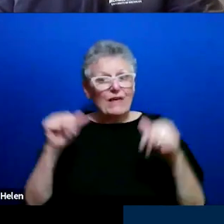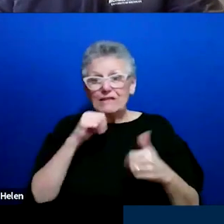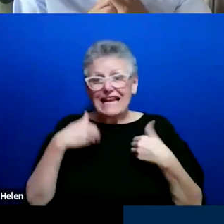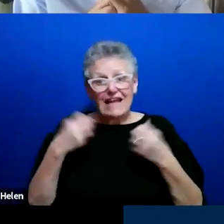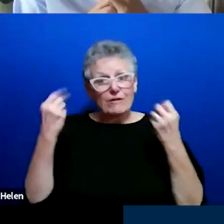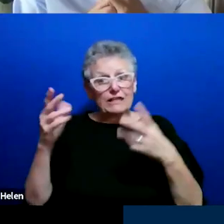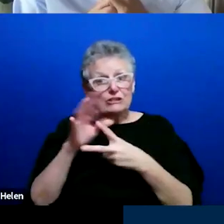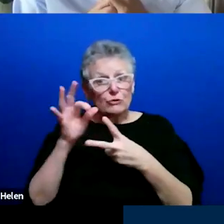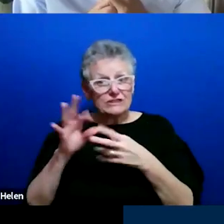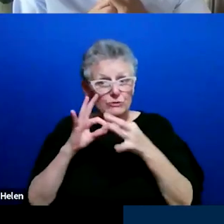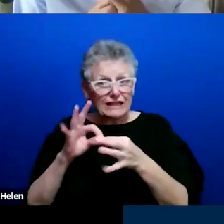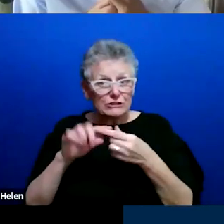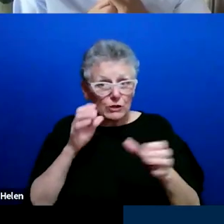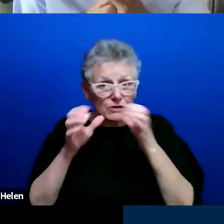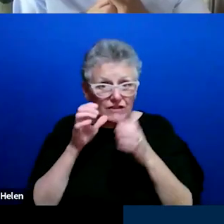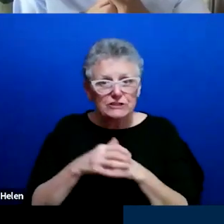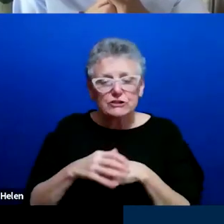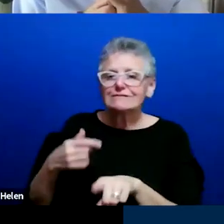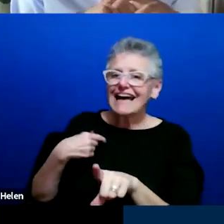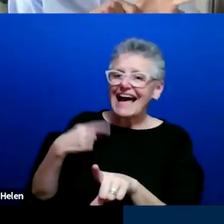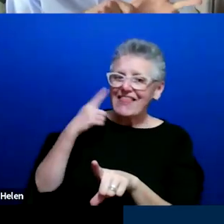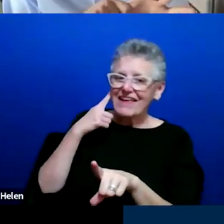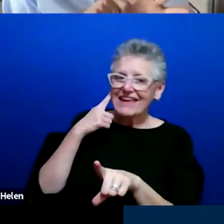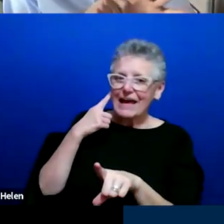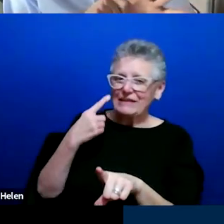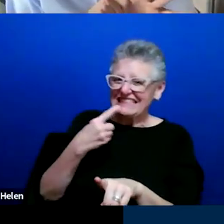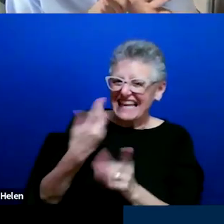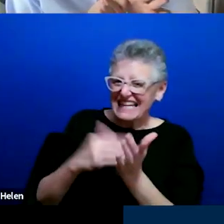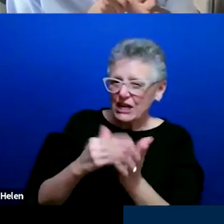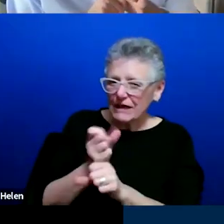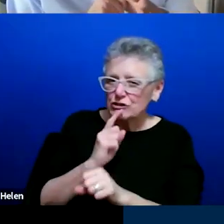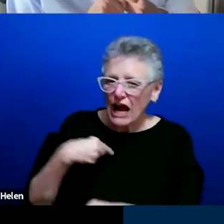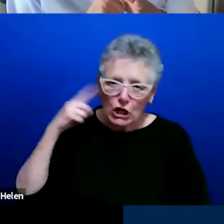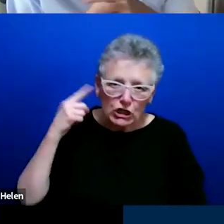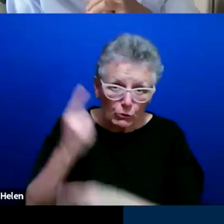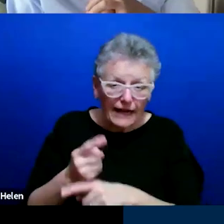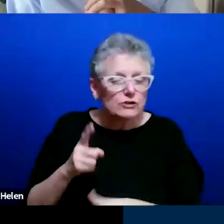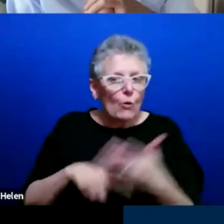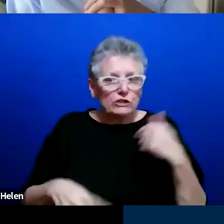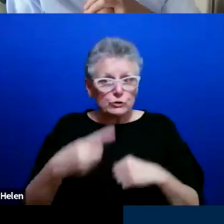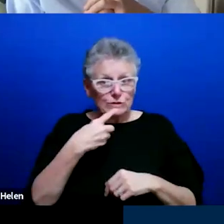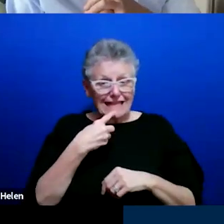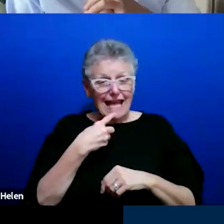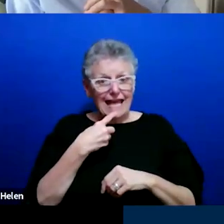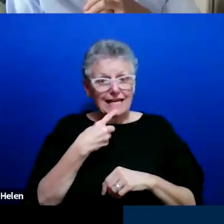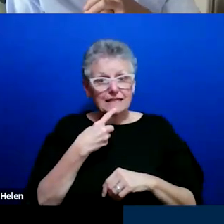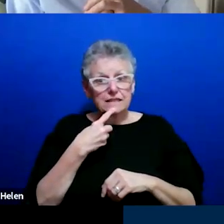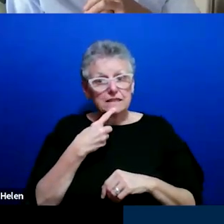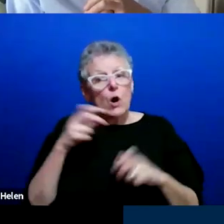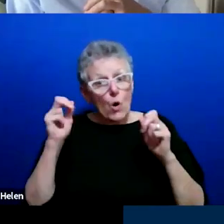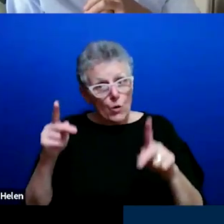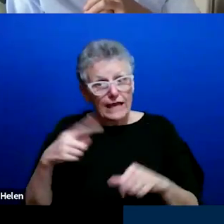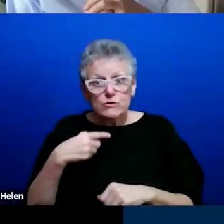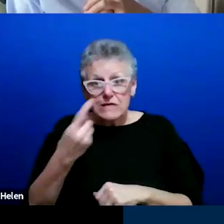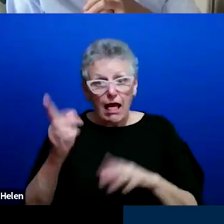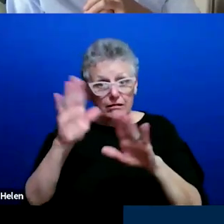communication. I think that's a great, I'm gonna repeat to make sure I heard it right. So basically, is it okay to